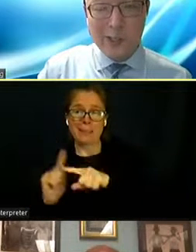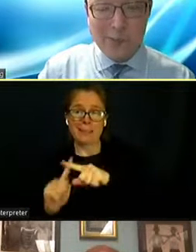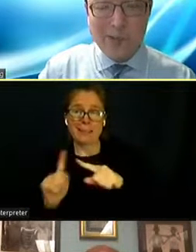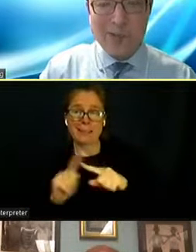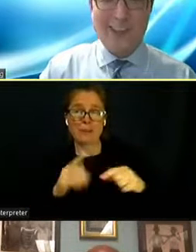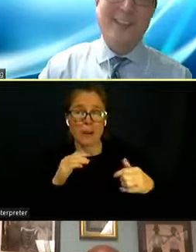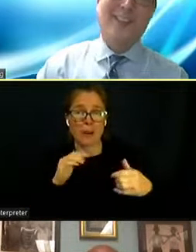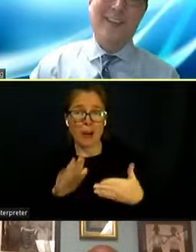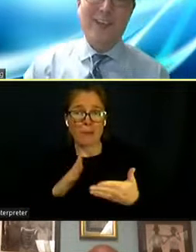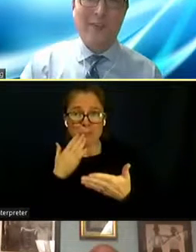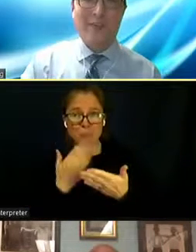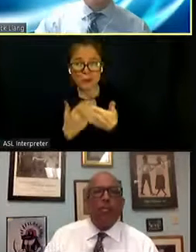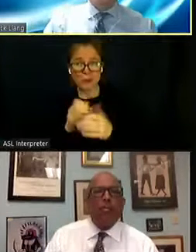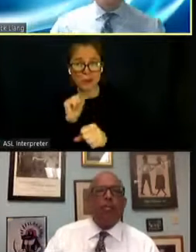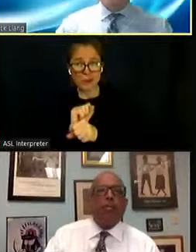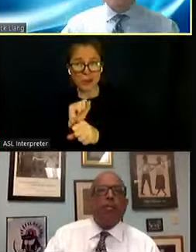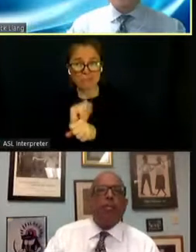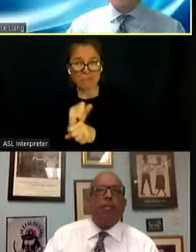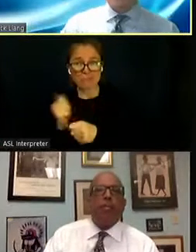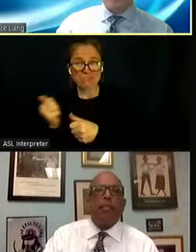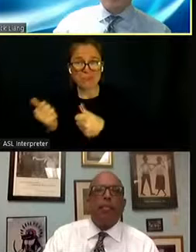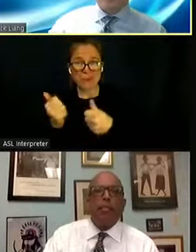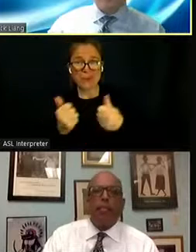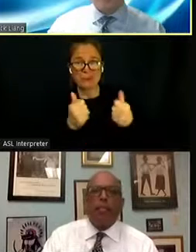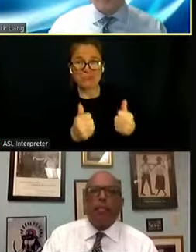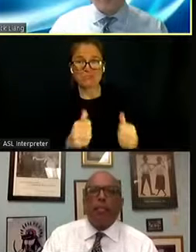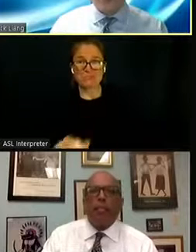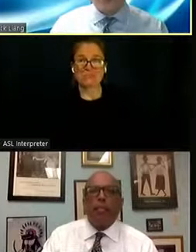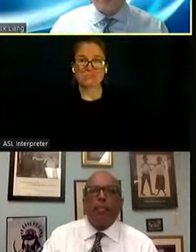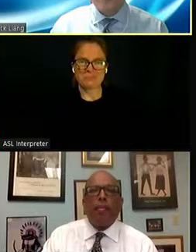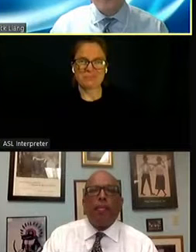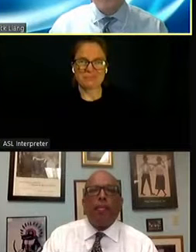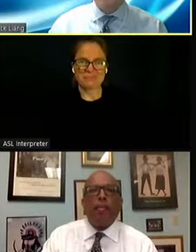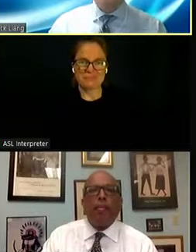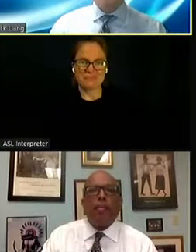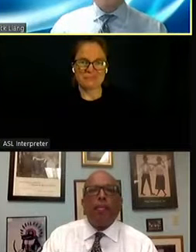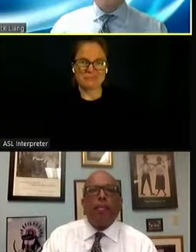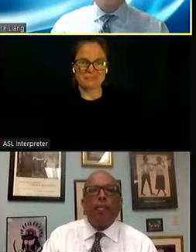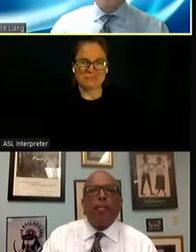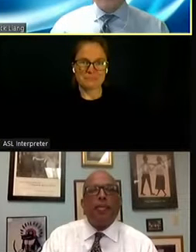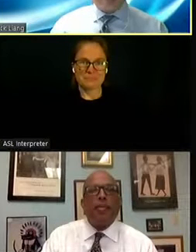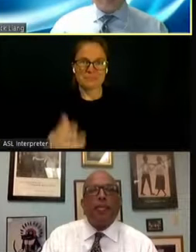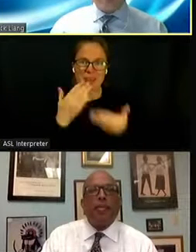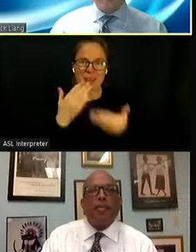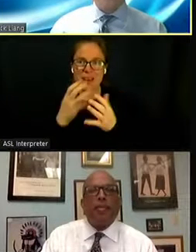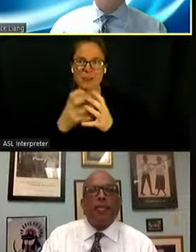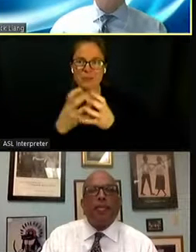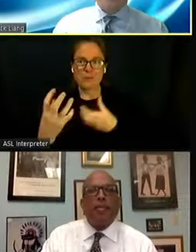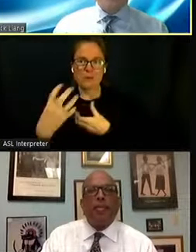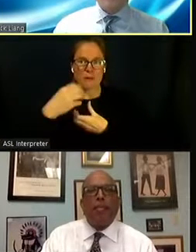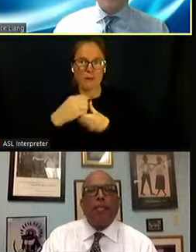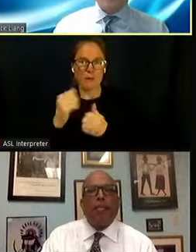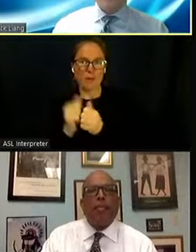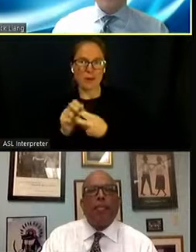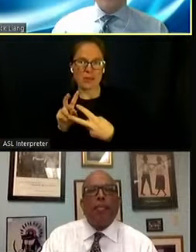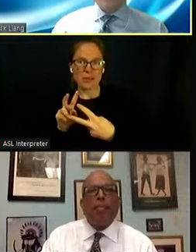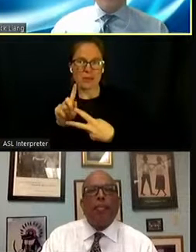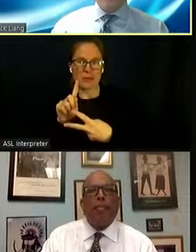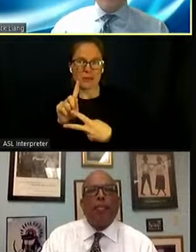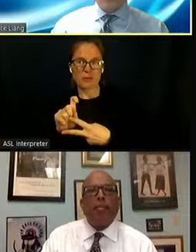very good job, audience. Thank you very much for participating with us on the poll questions. And thank you, Kevin, for facilitating